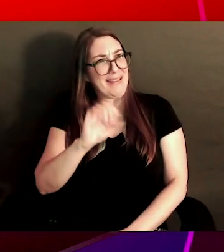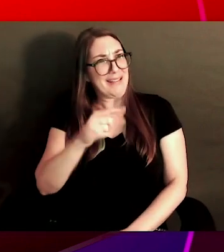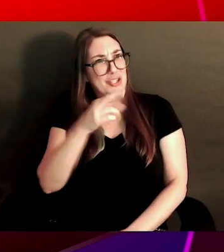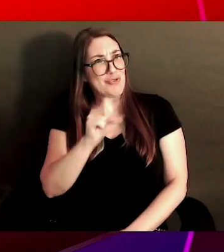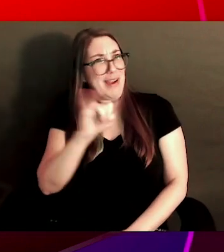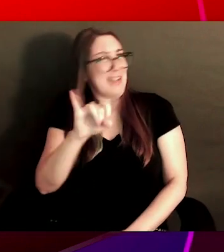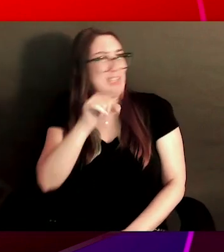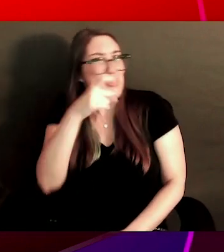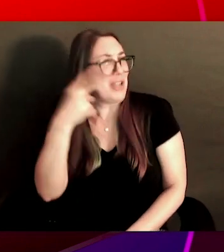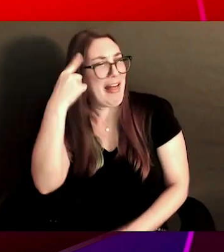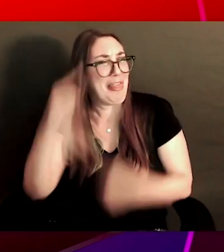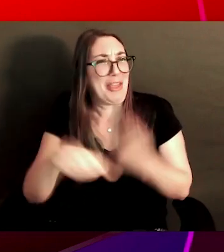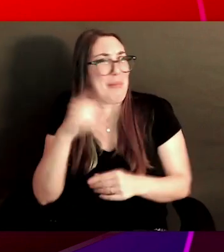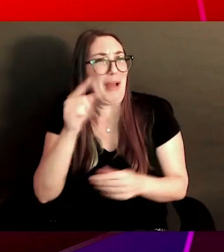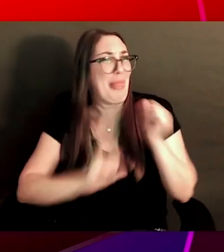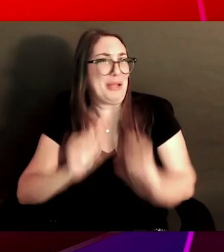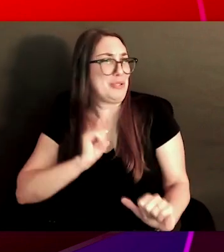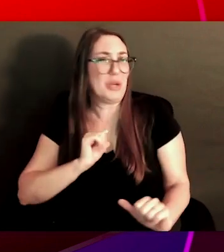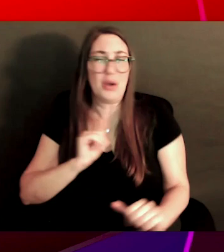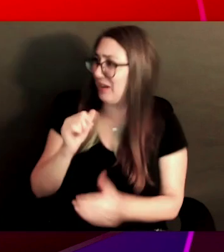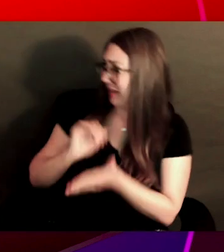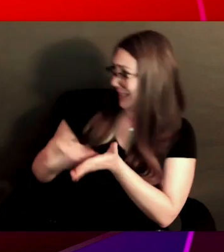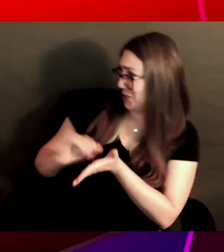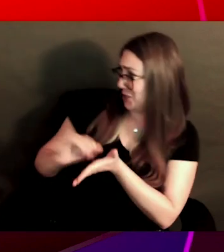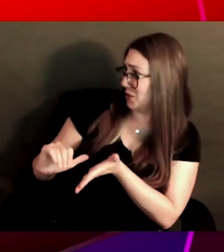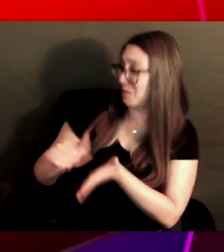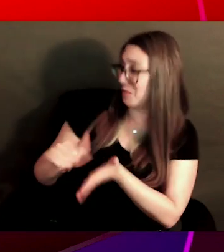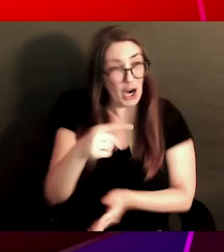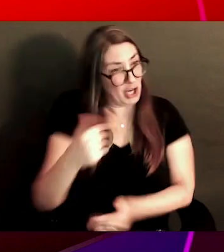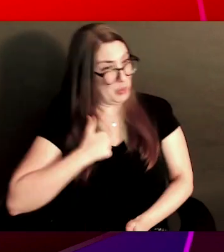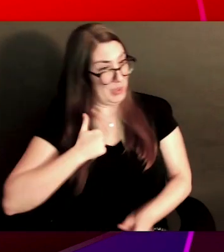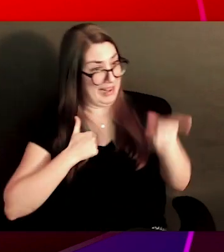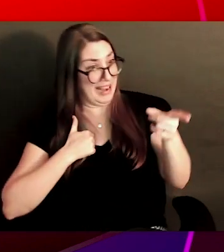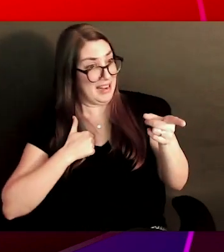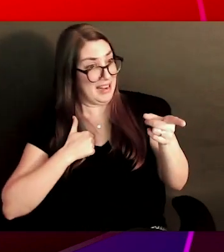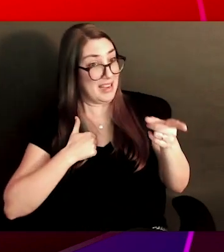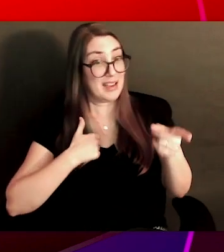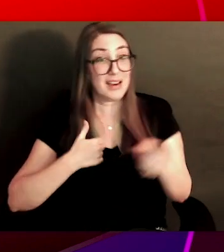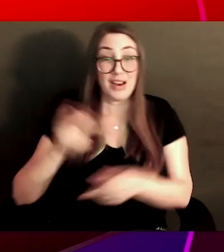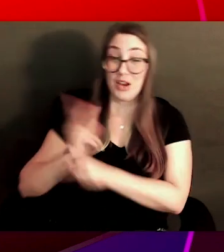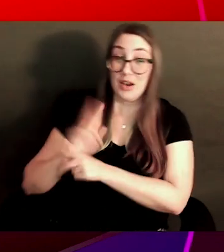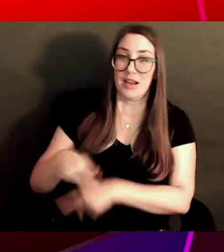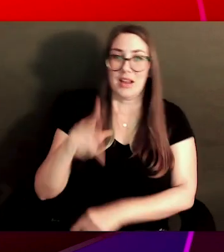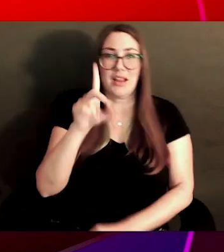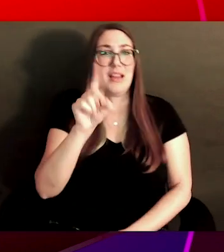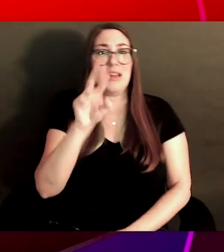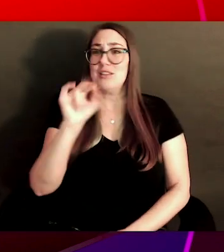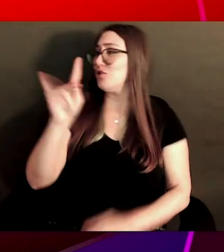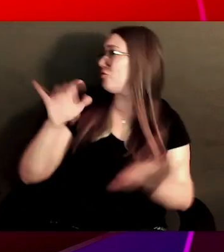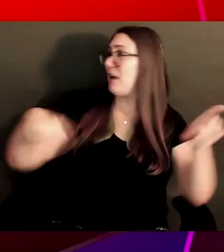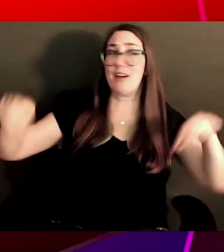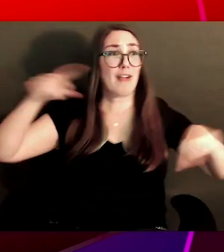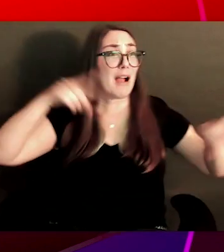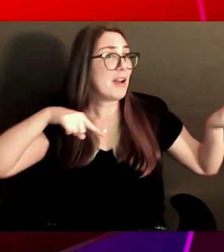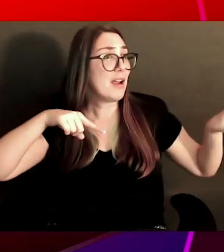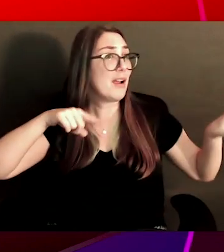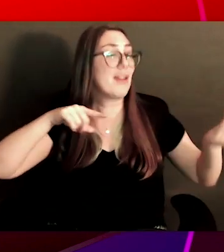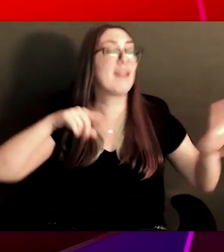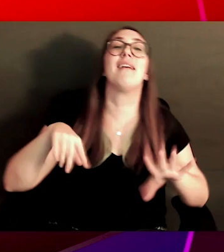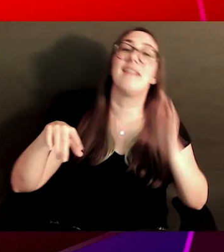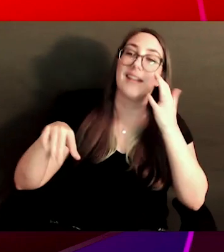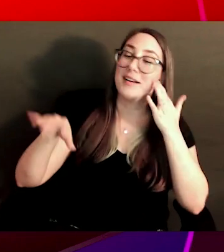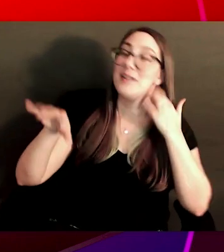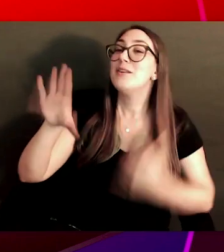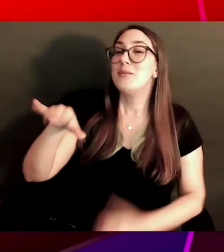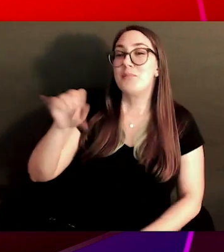Degrassi. Excuse me? Are you Canadian? I'm going to leave right now if you keep this up. Was Drake around here? Prashant, Sean, please save us from this